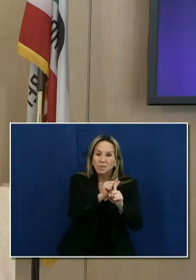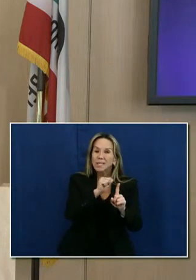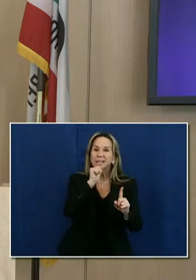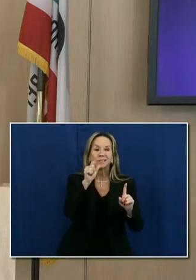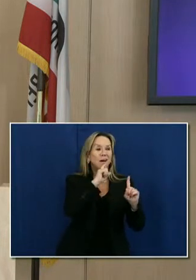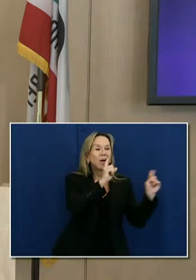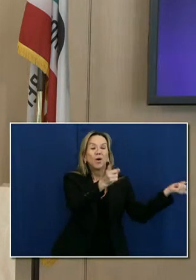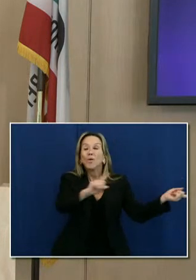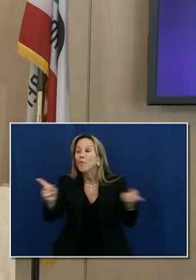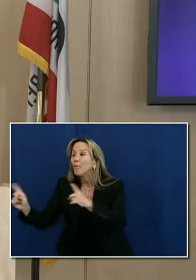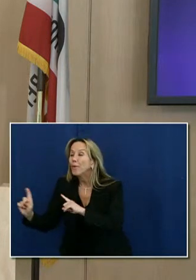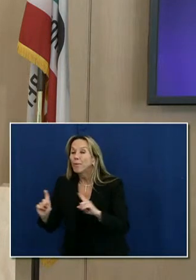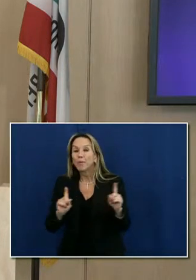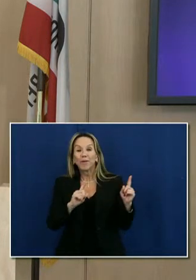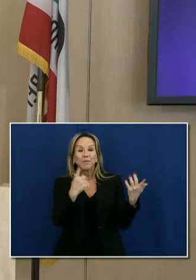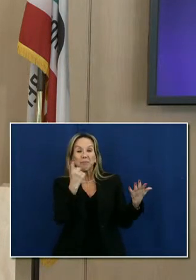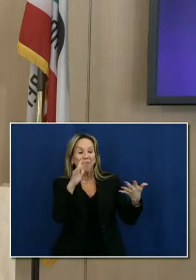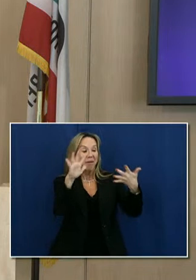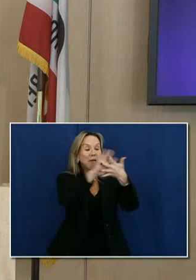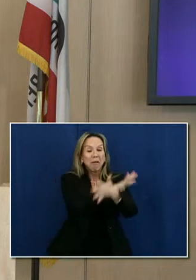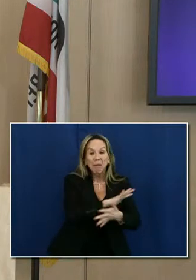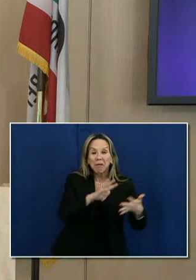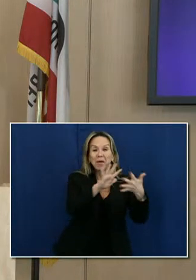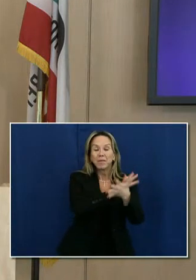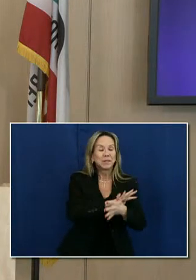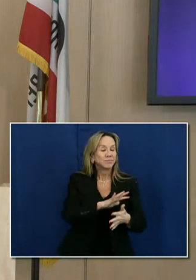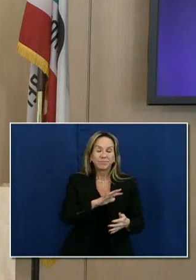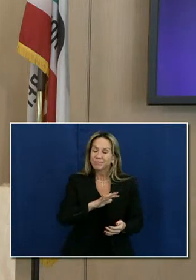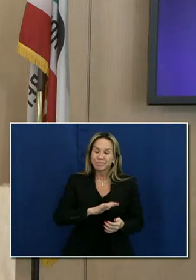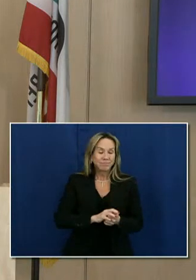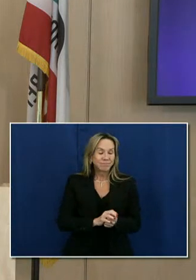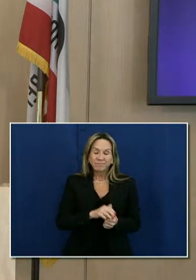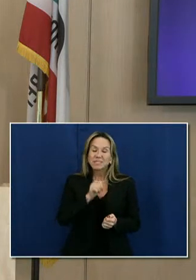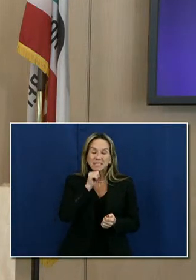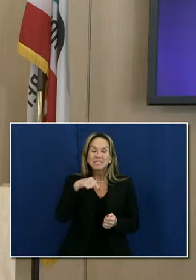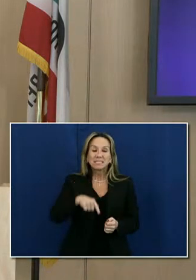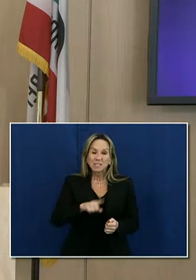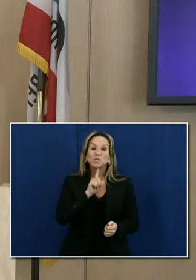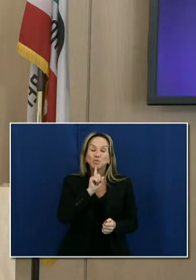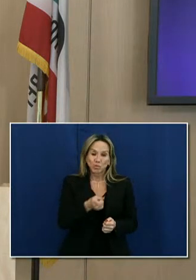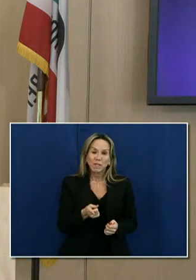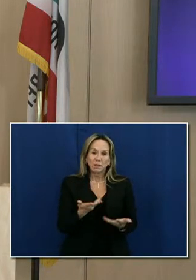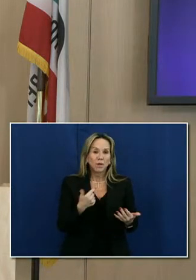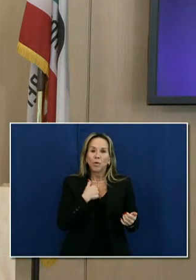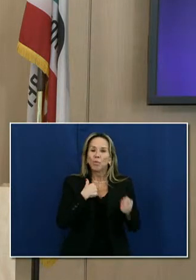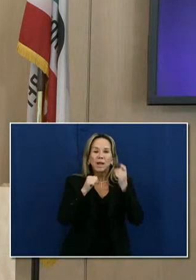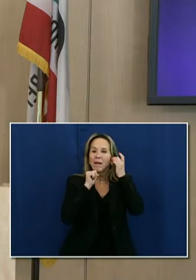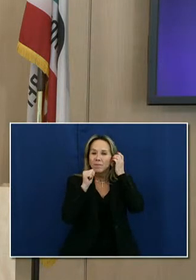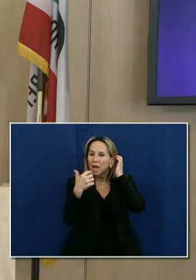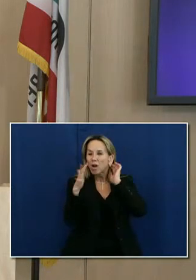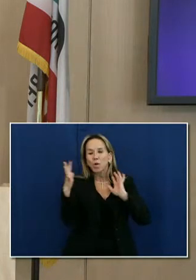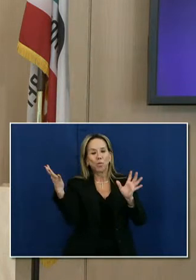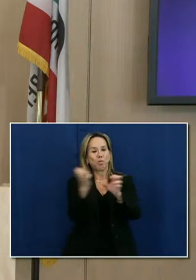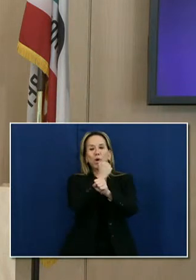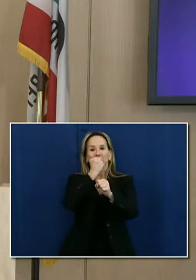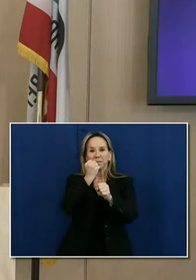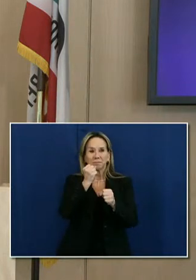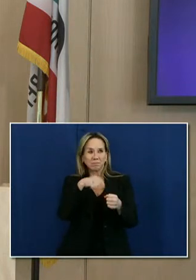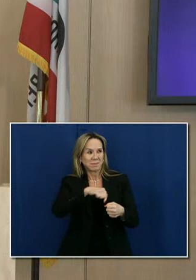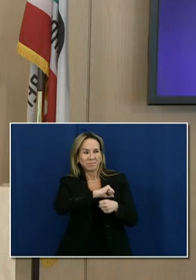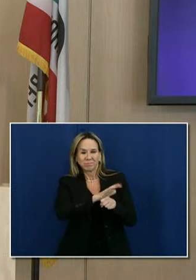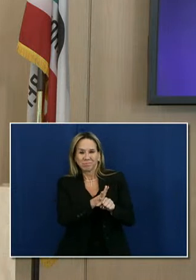rumor. It's not fake news. We have not turned a corner. We have not defeated the